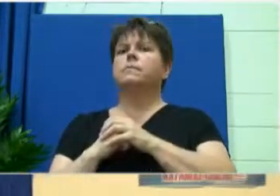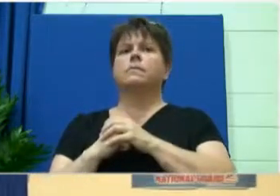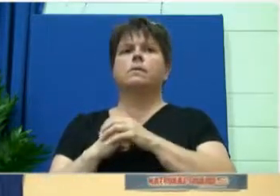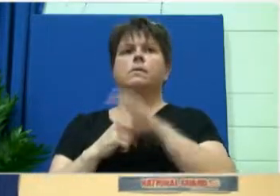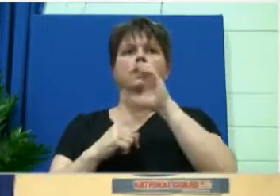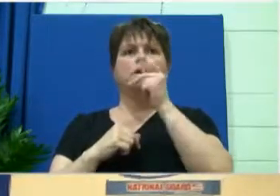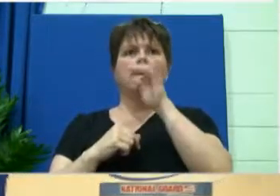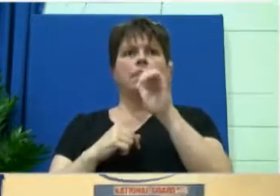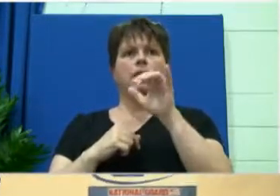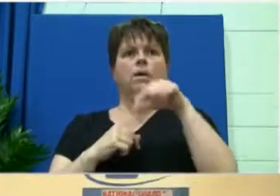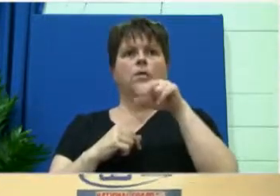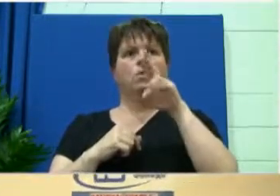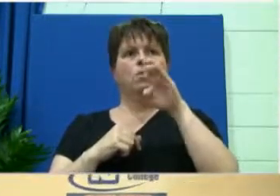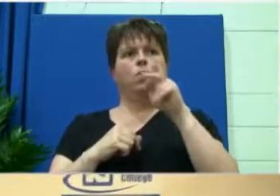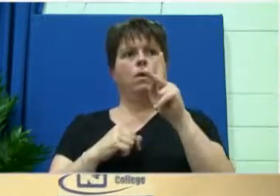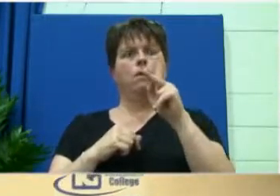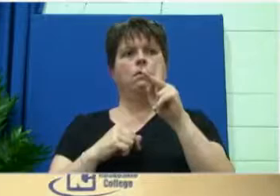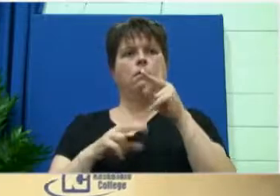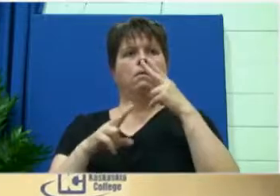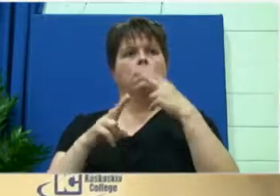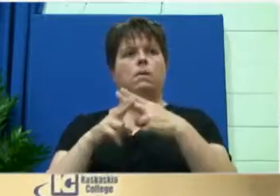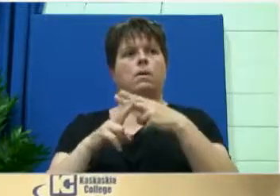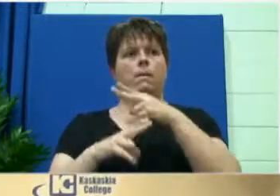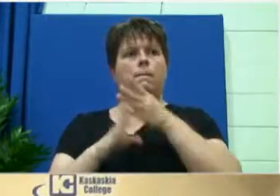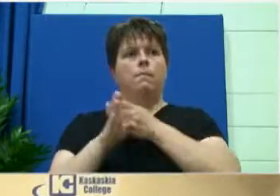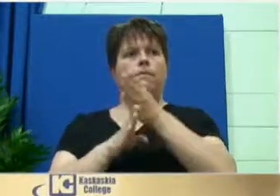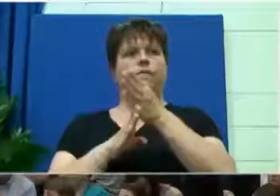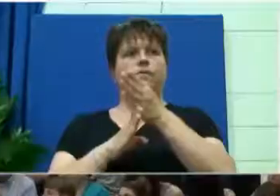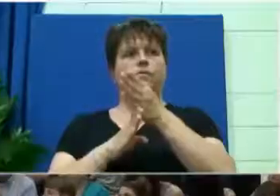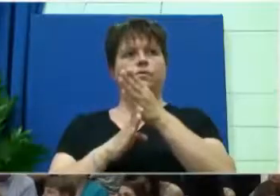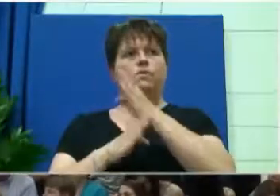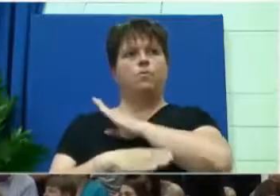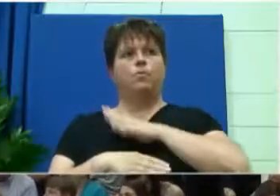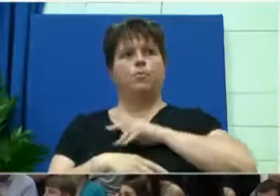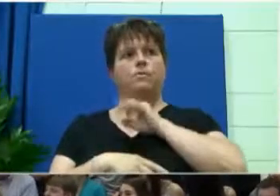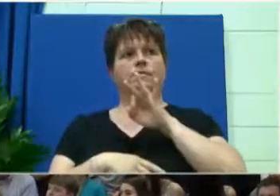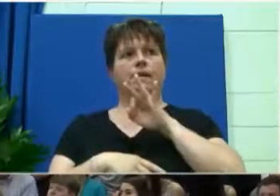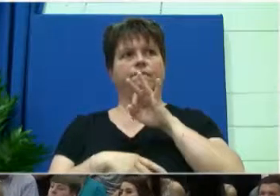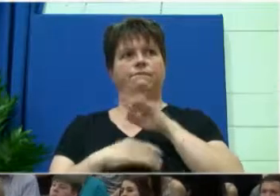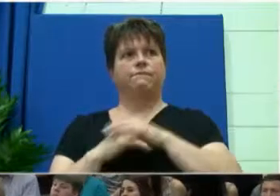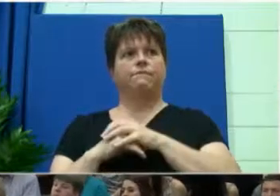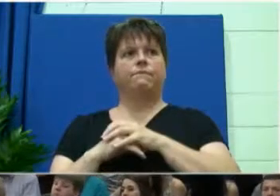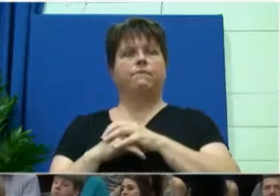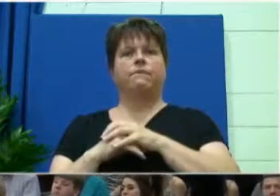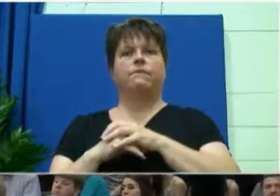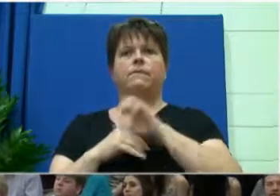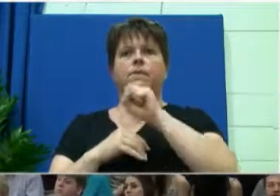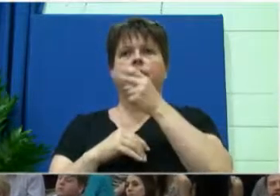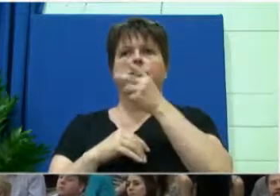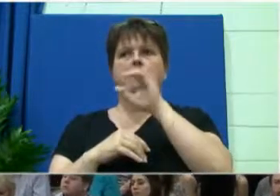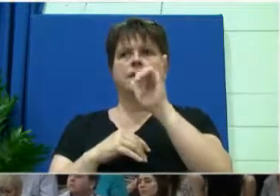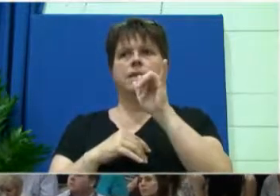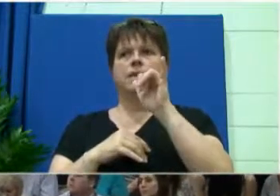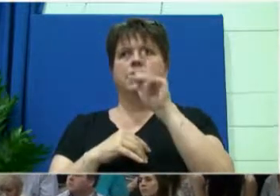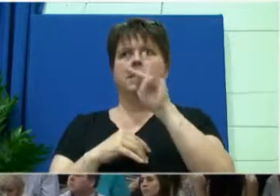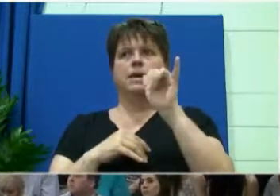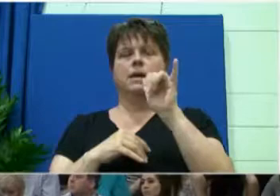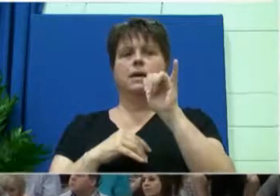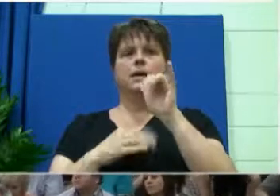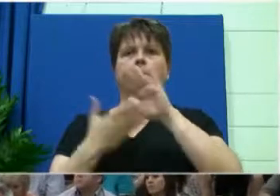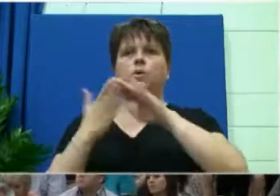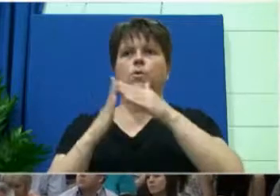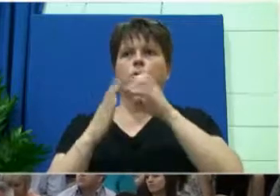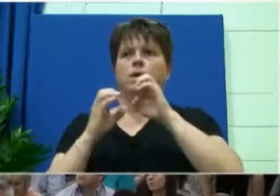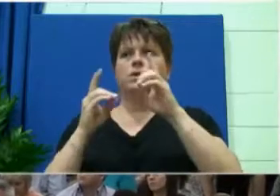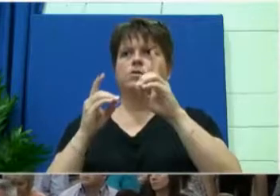Kathy Quick was named the Professional Board Staff Member of the Year. Sandy Kane was presented the Community